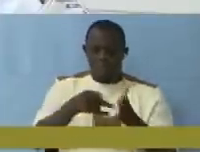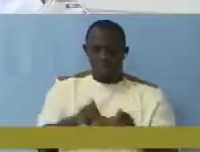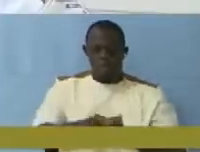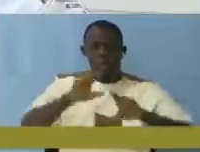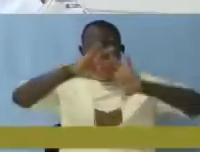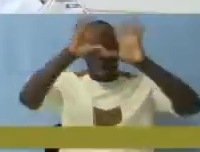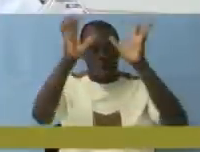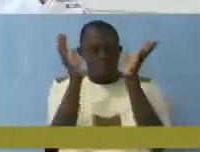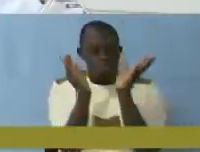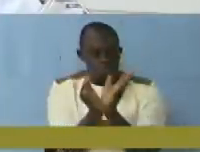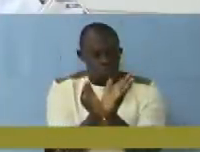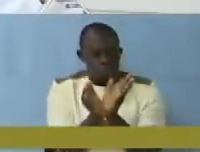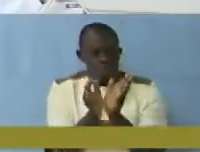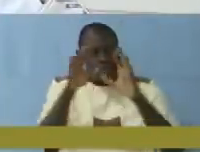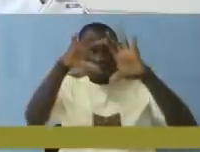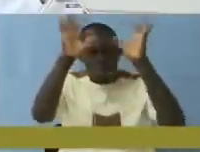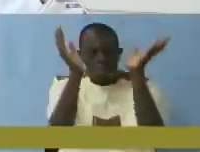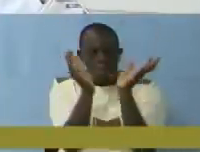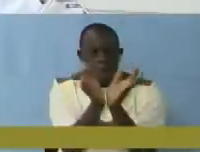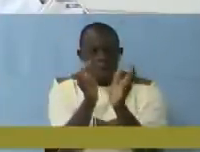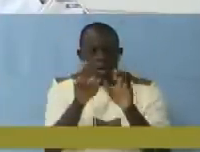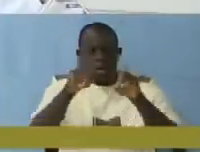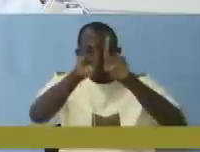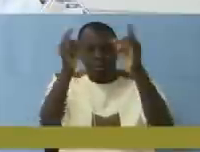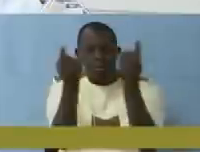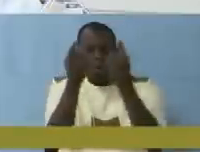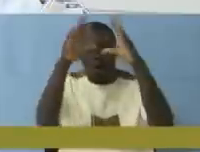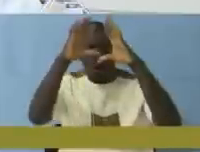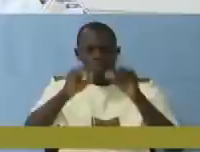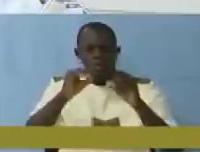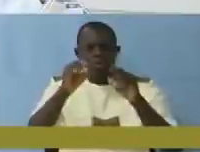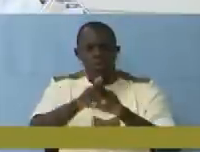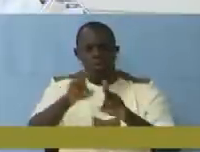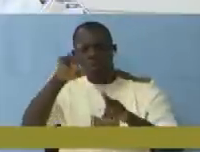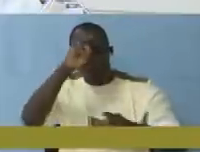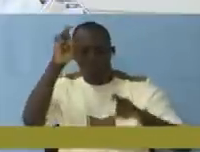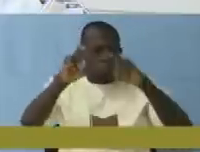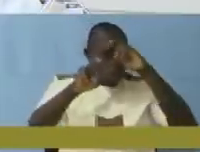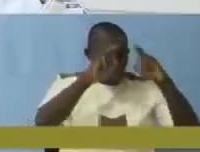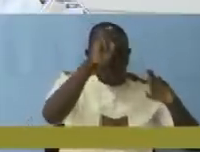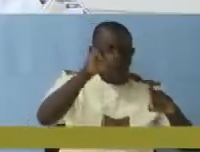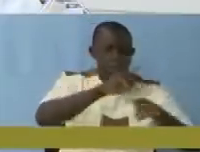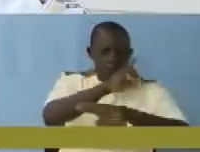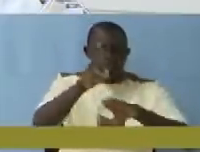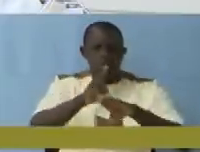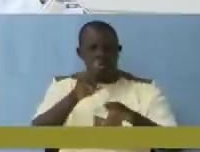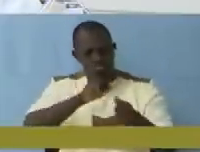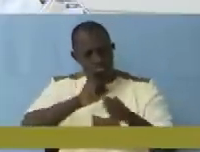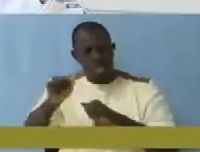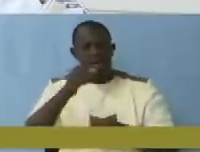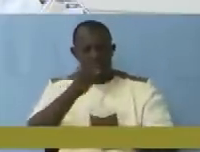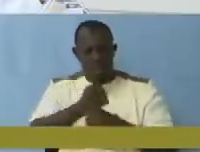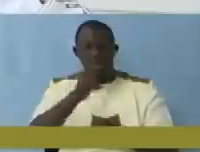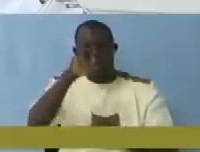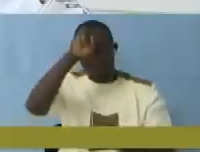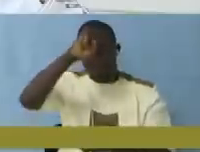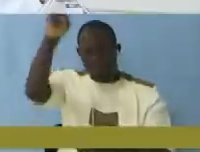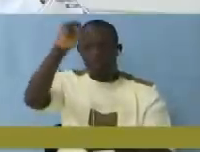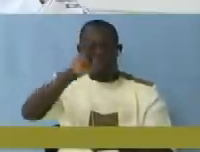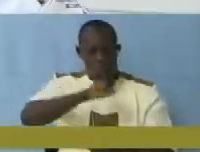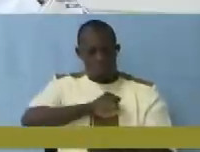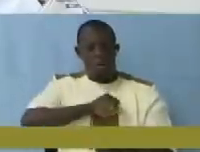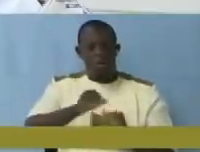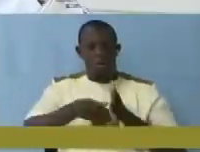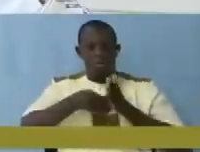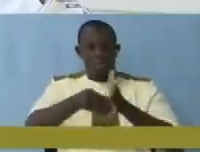put the president within their organigrams. Don't you think so? For do ku bullalu fanalite ke ite president kele la kunton koti. If they wish.